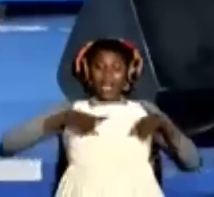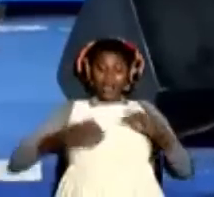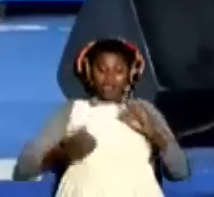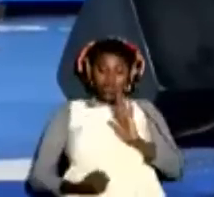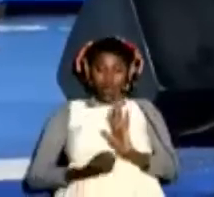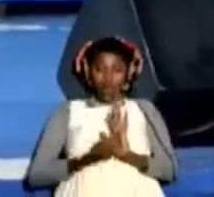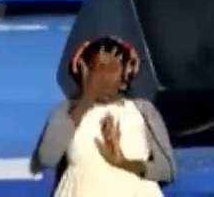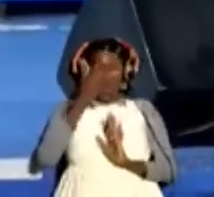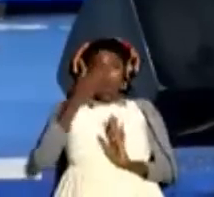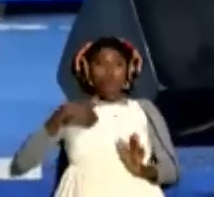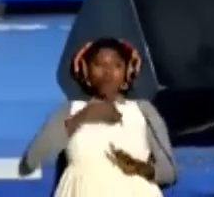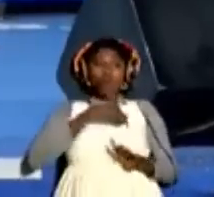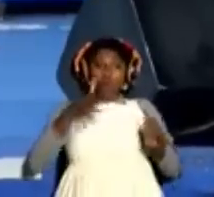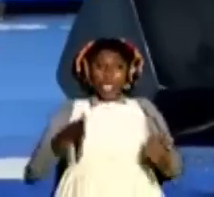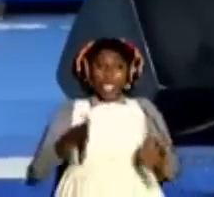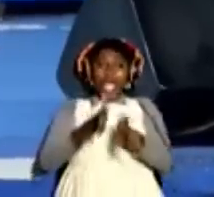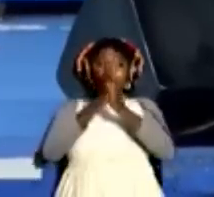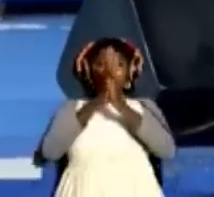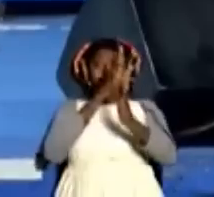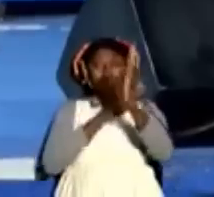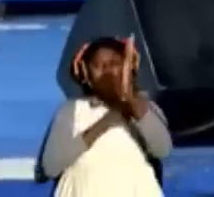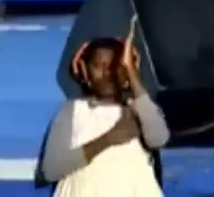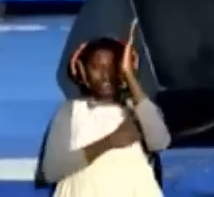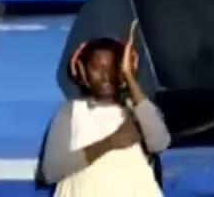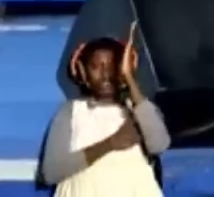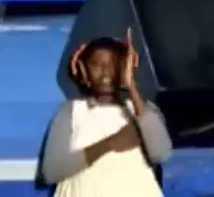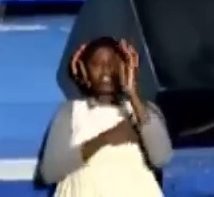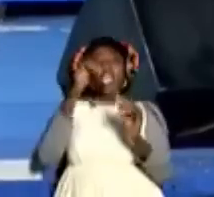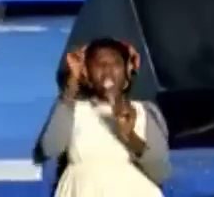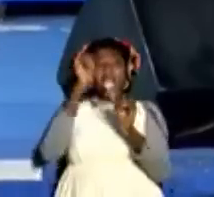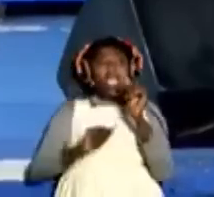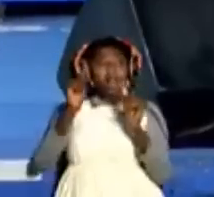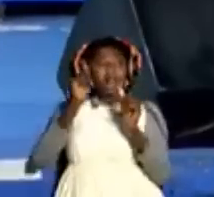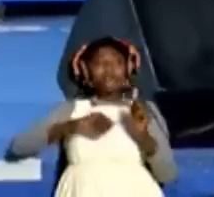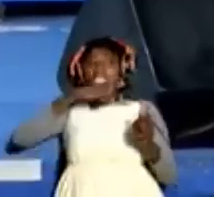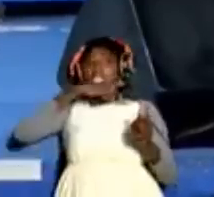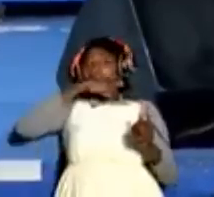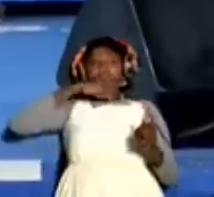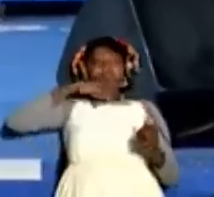We are going to ask God, every dryness,